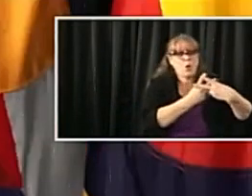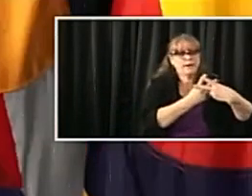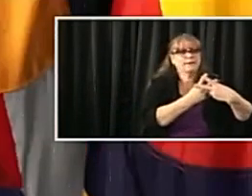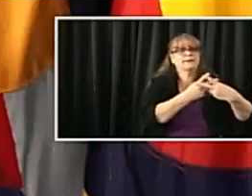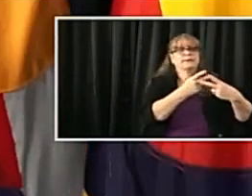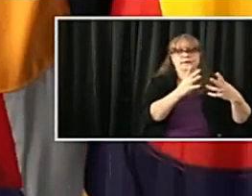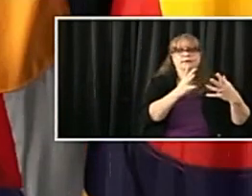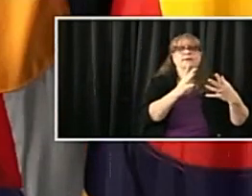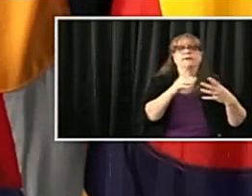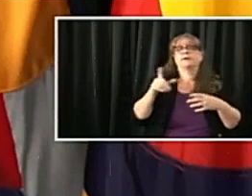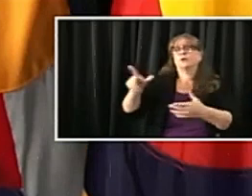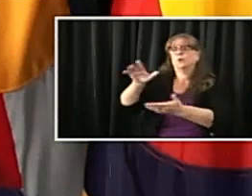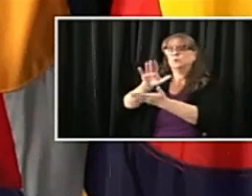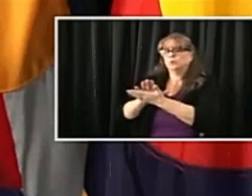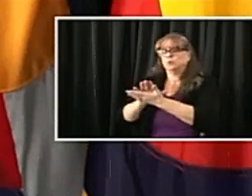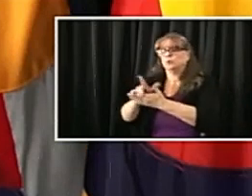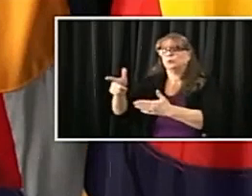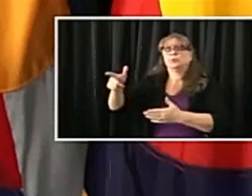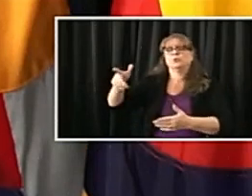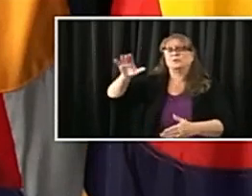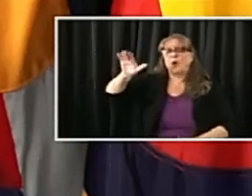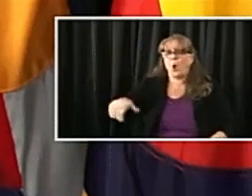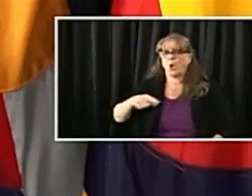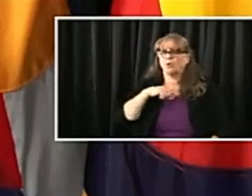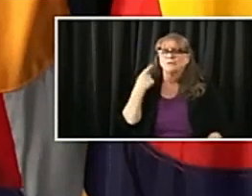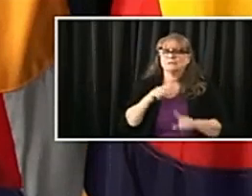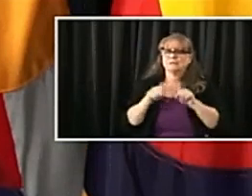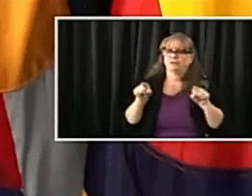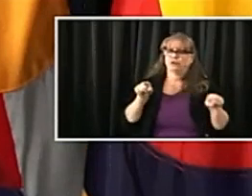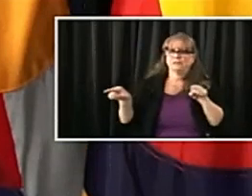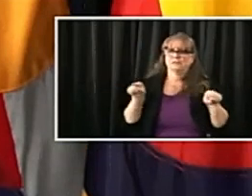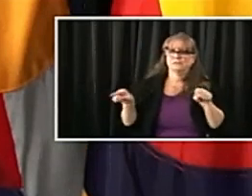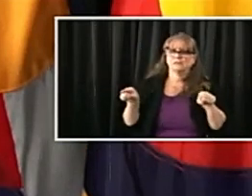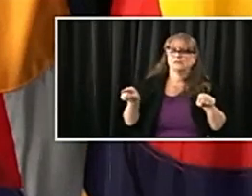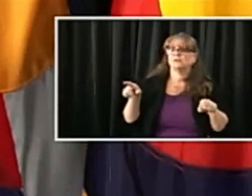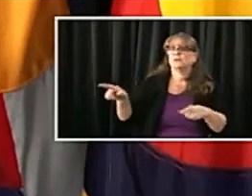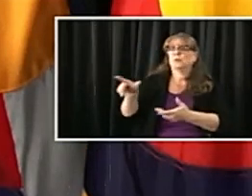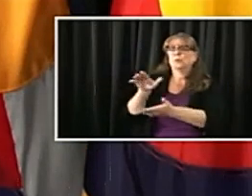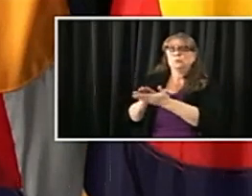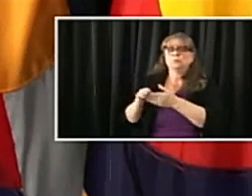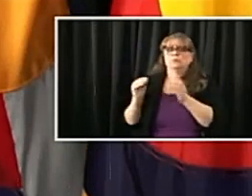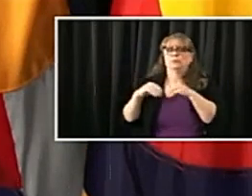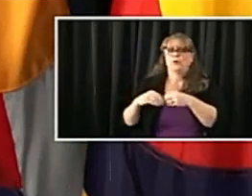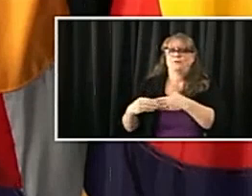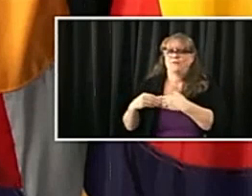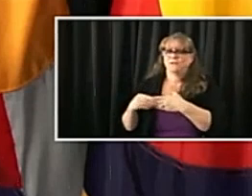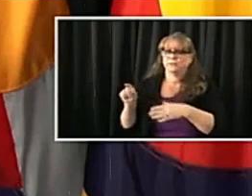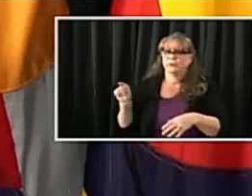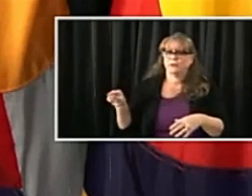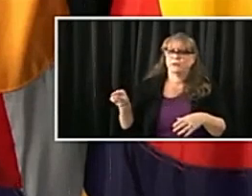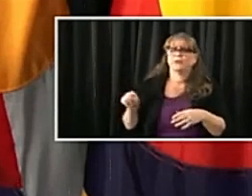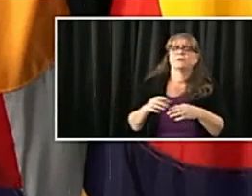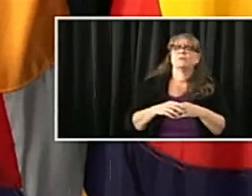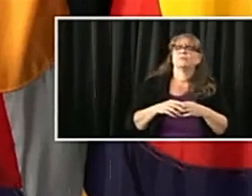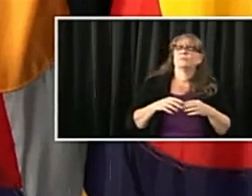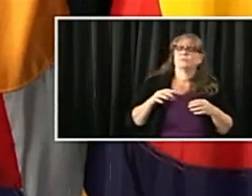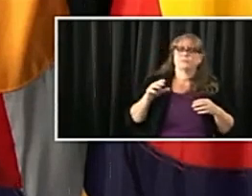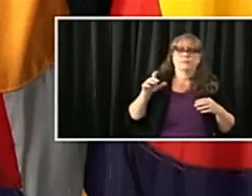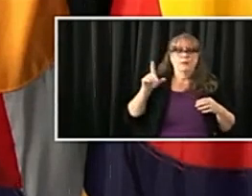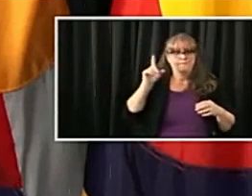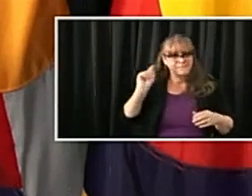provide much greater operational flexibility for schools once those quarantines no longer need to be implemented.